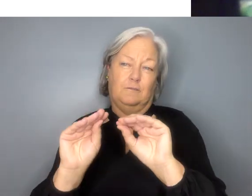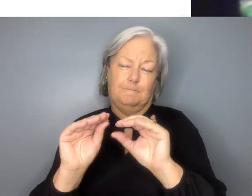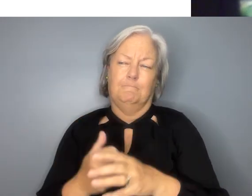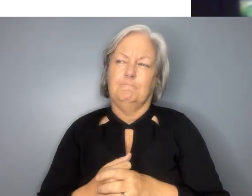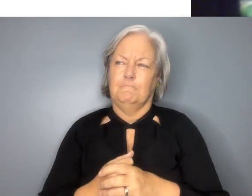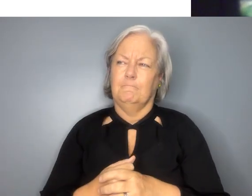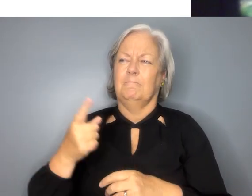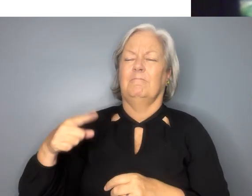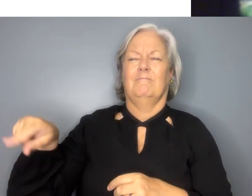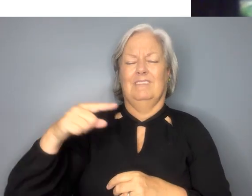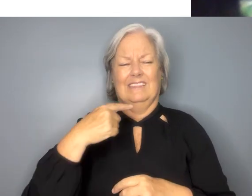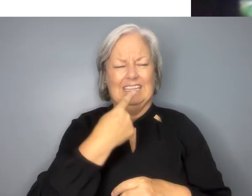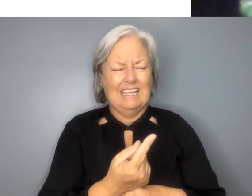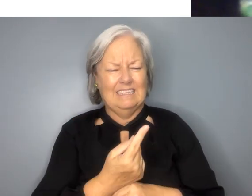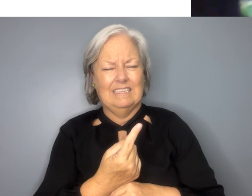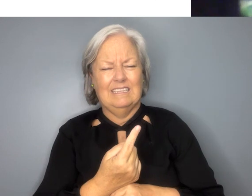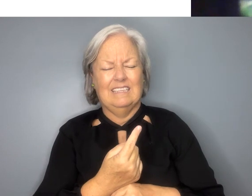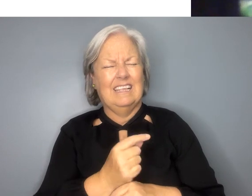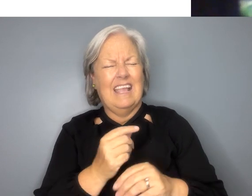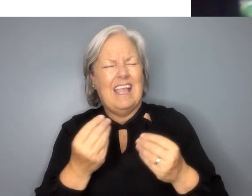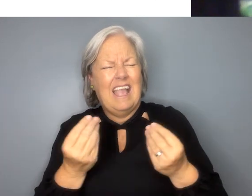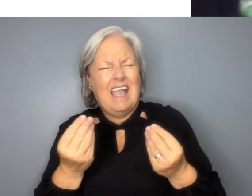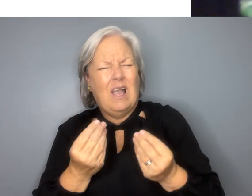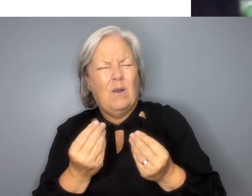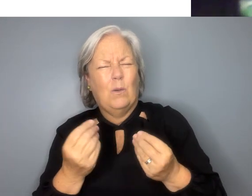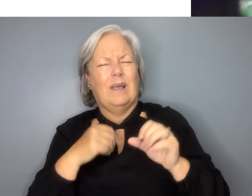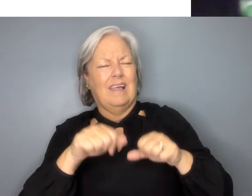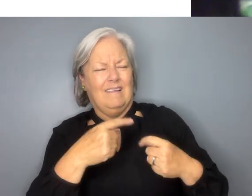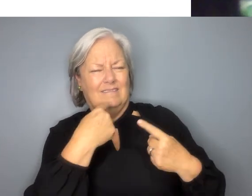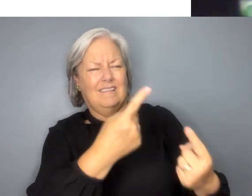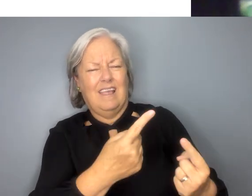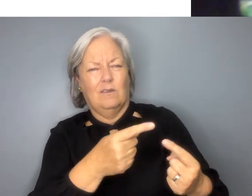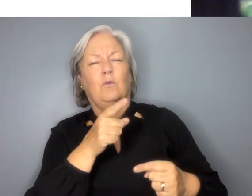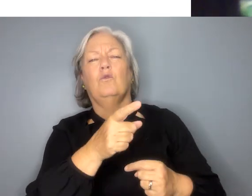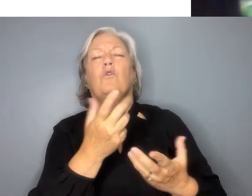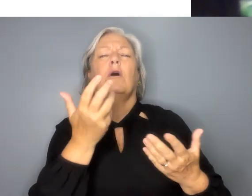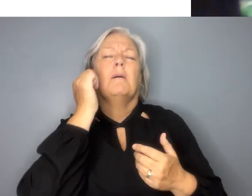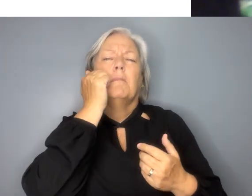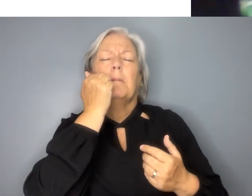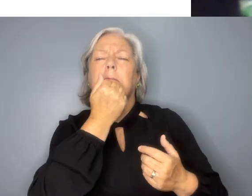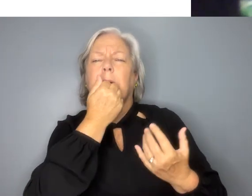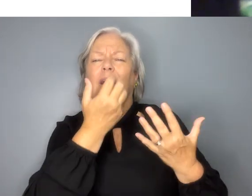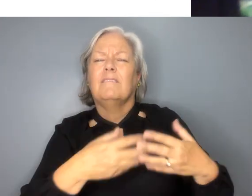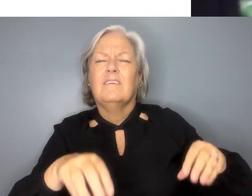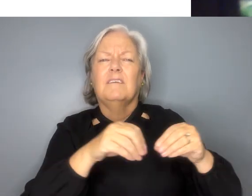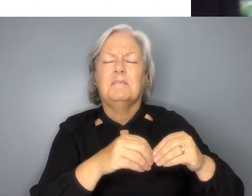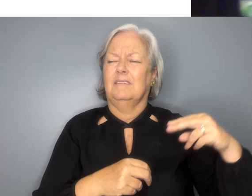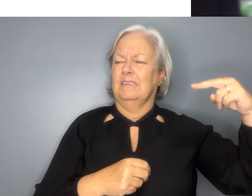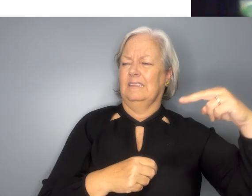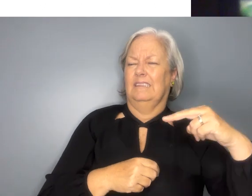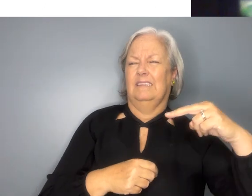And they're like, how do we frame this so that parents don't view it